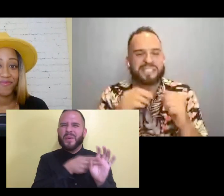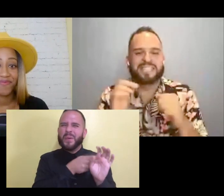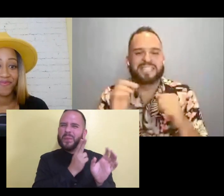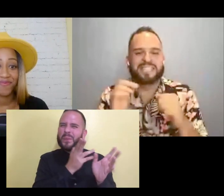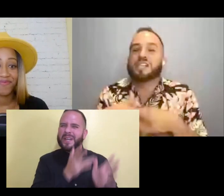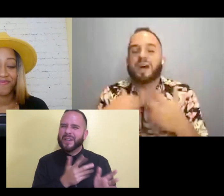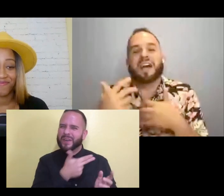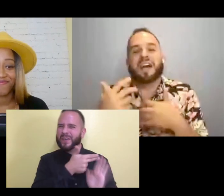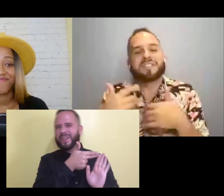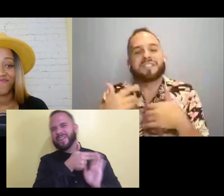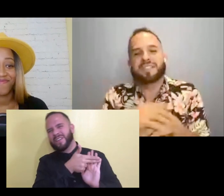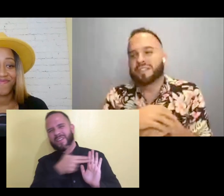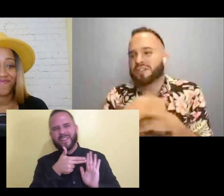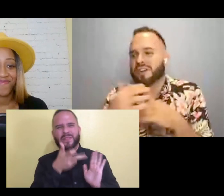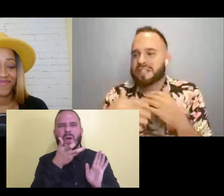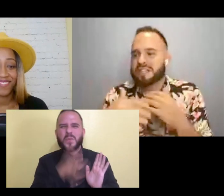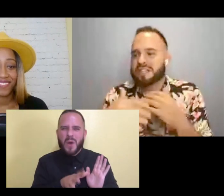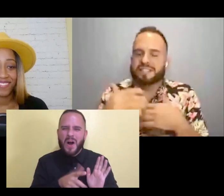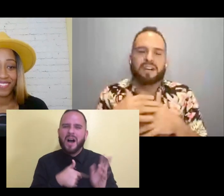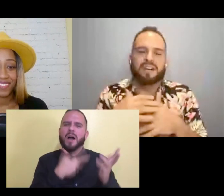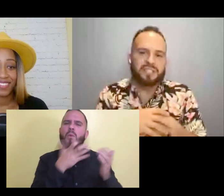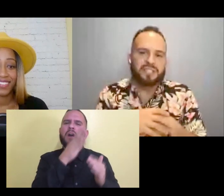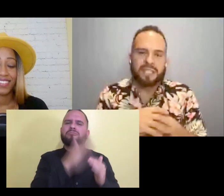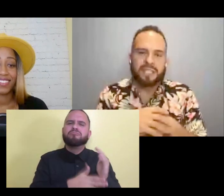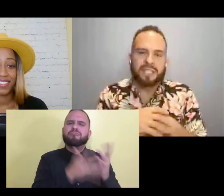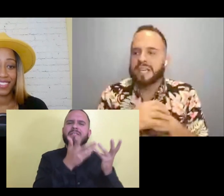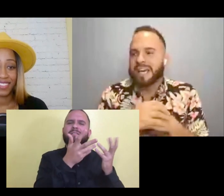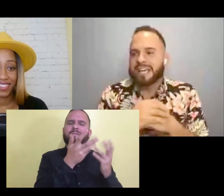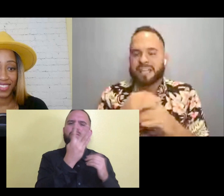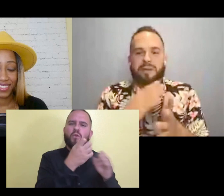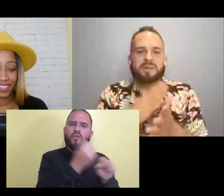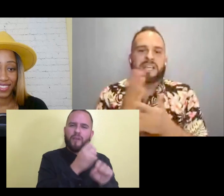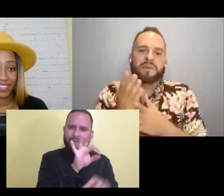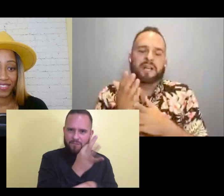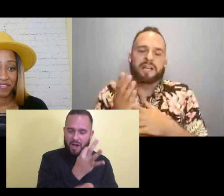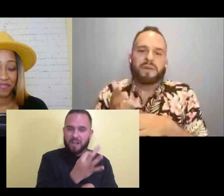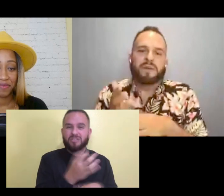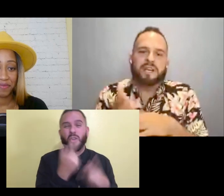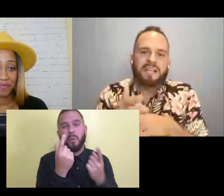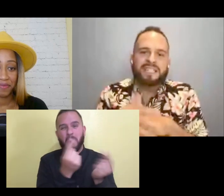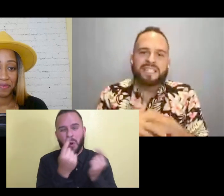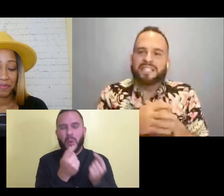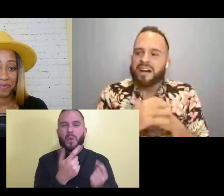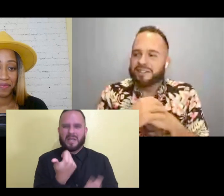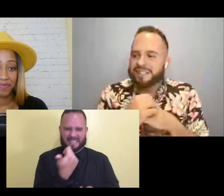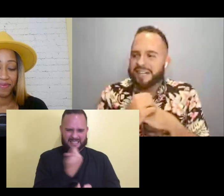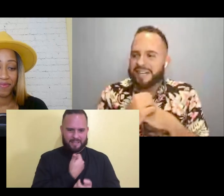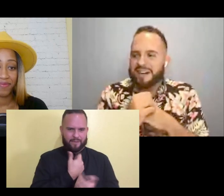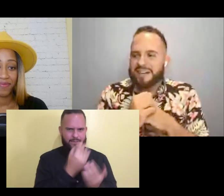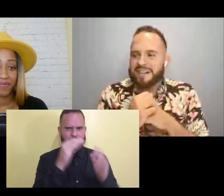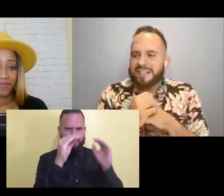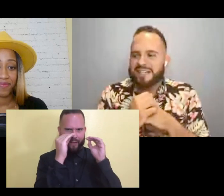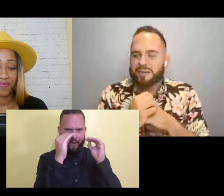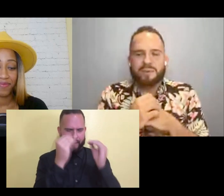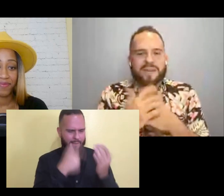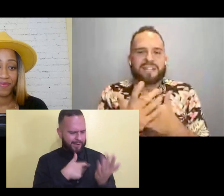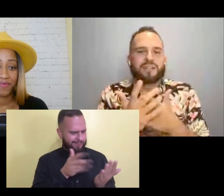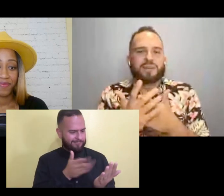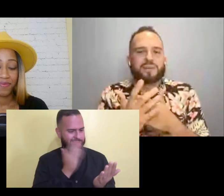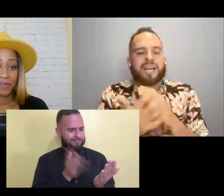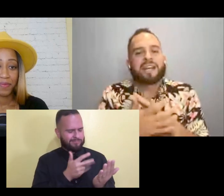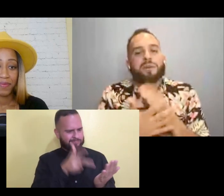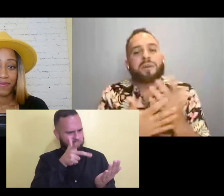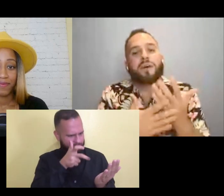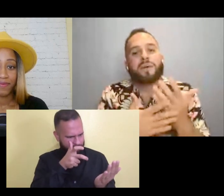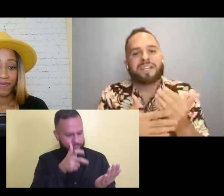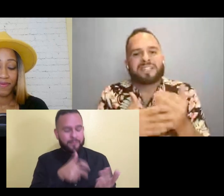French in. So I kind of just, started self-teaching. And then when I was getting ready to go into college, I was like, what am I gonna